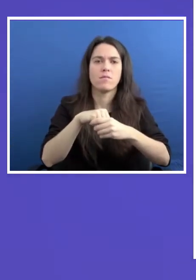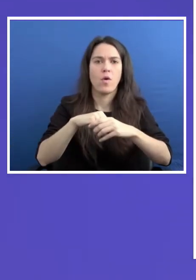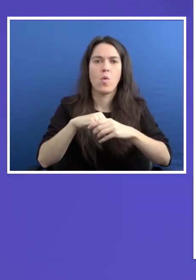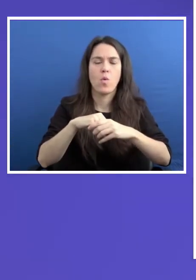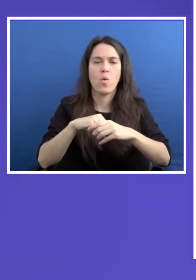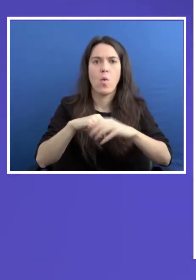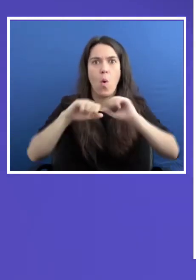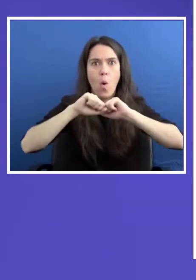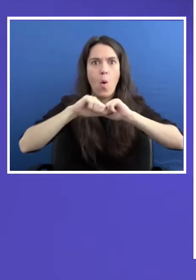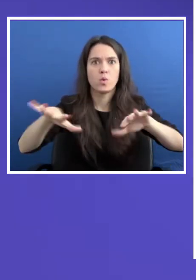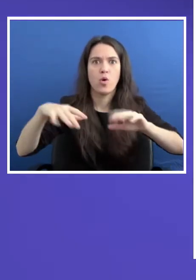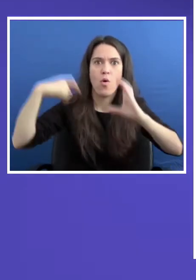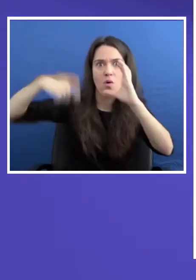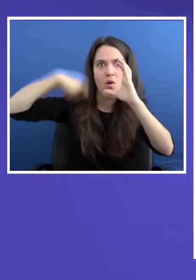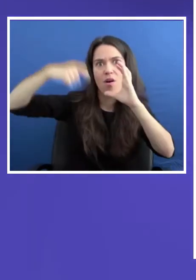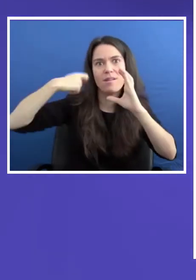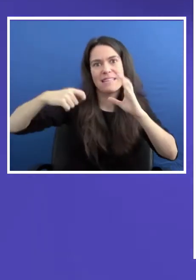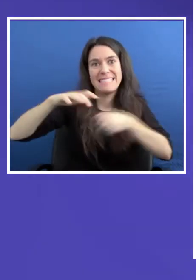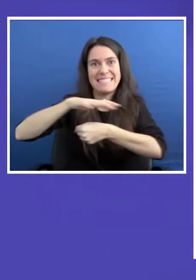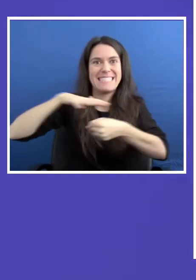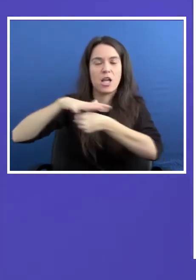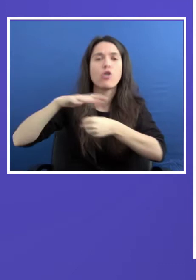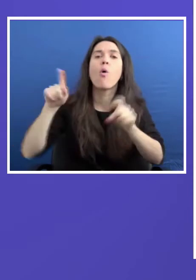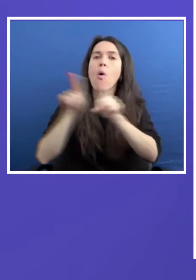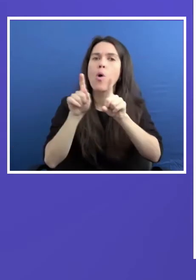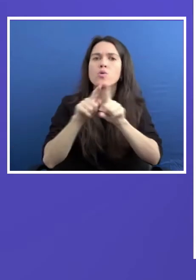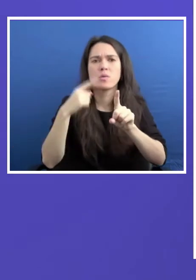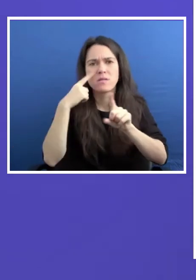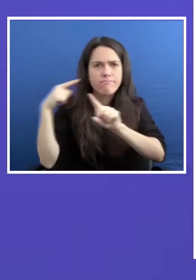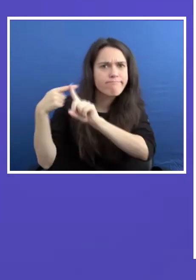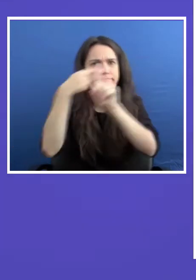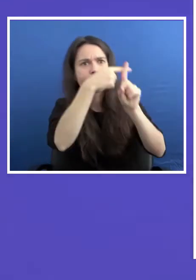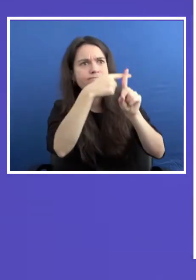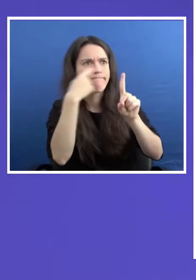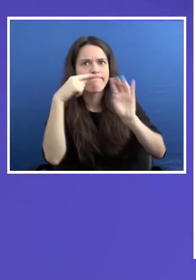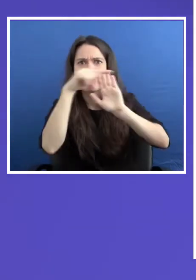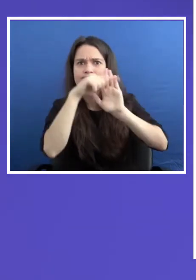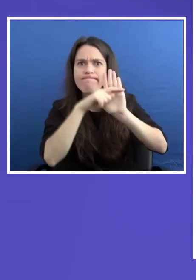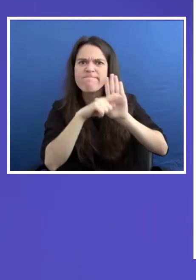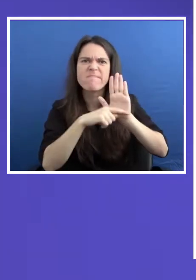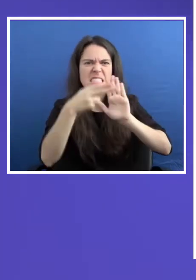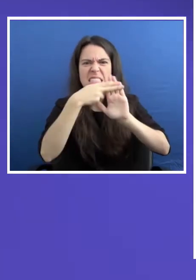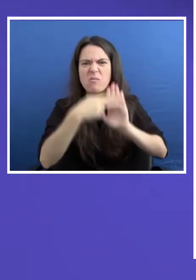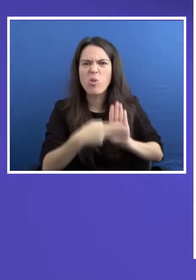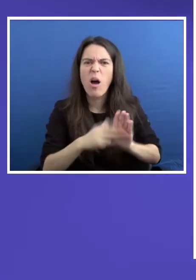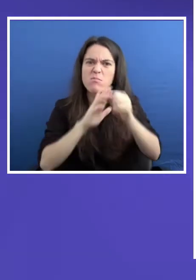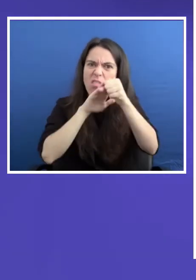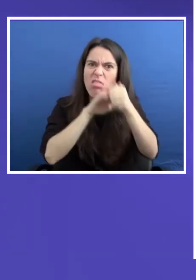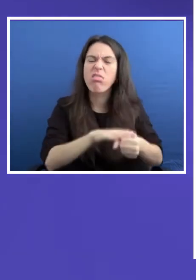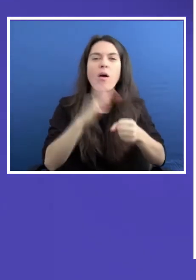the same time addressing stereotypes and social norms that lead to discrimination against girls